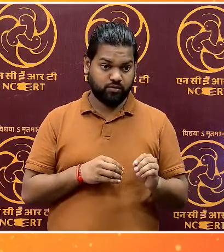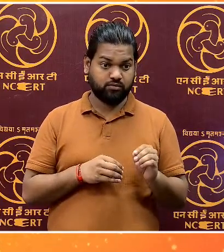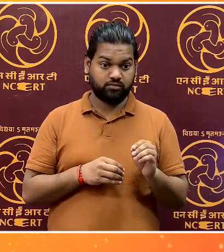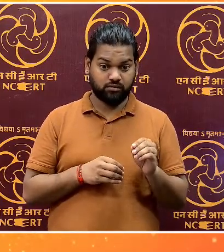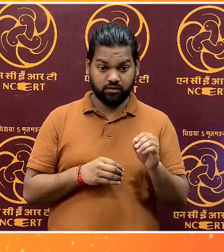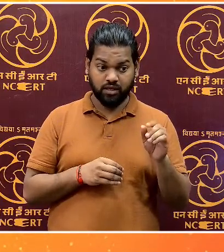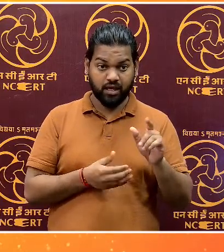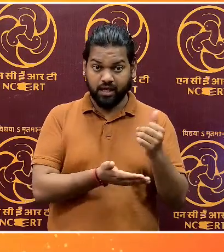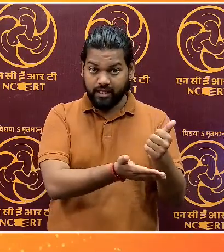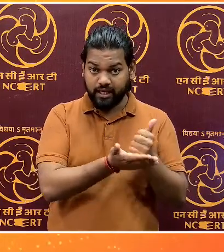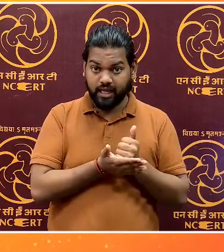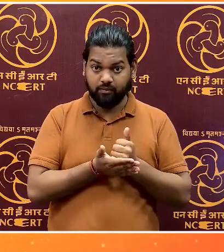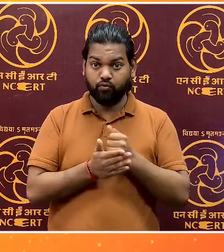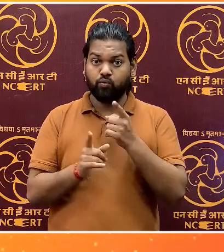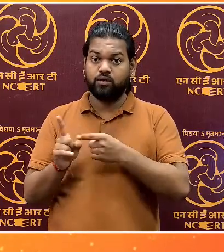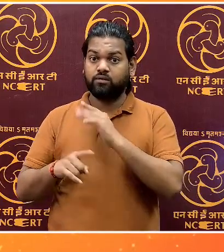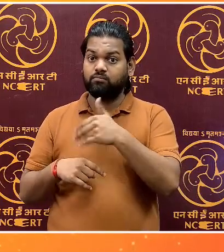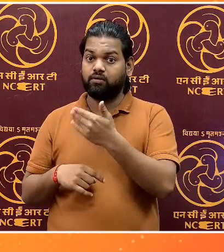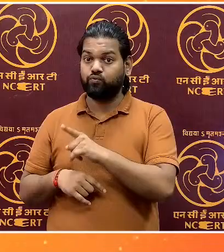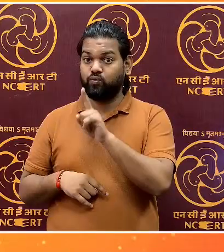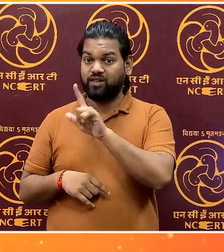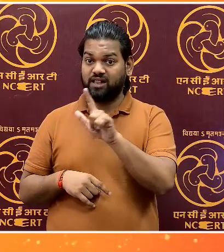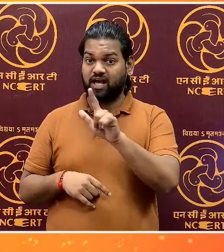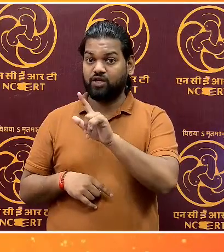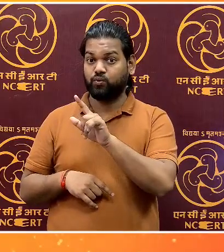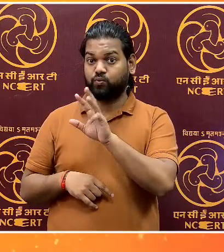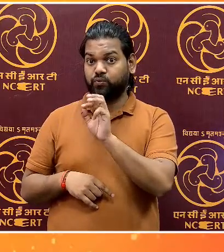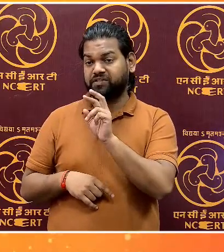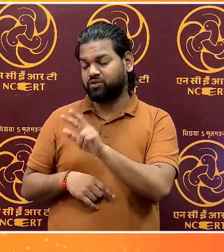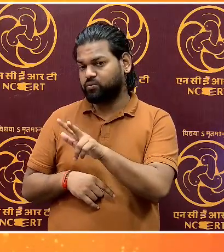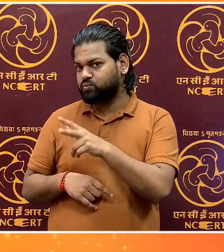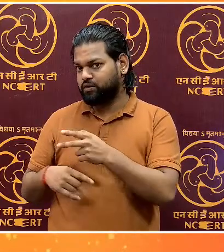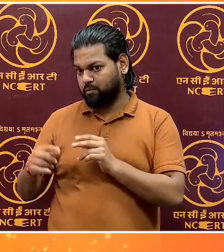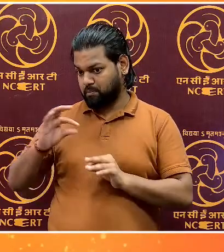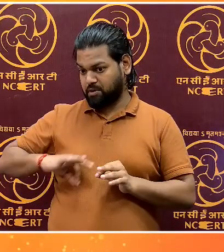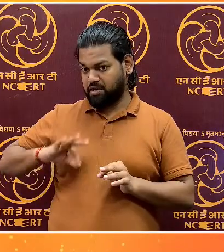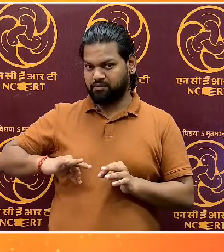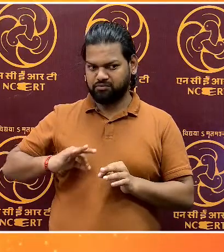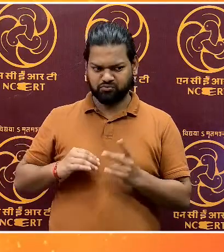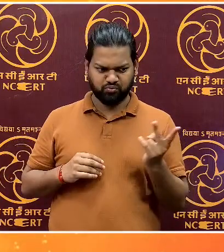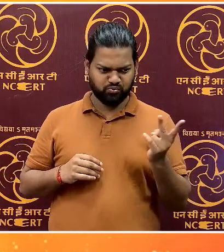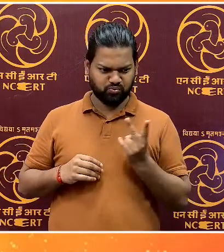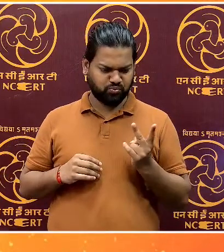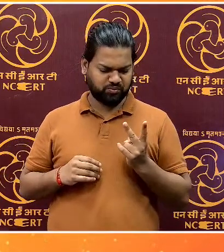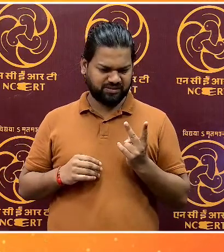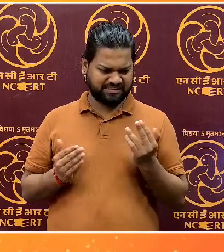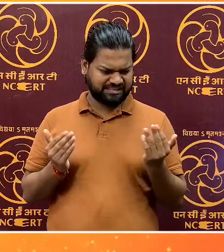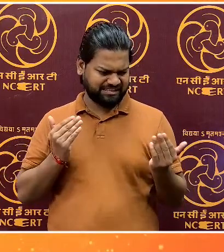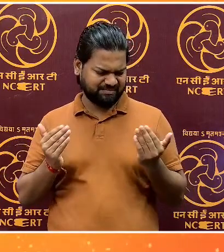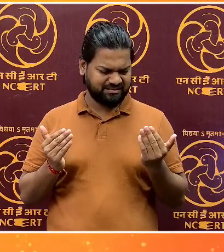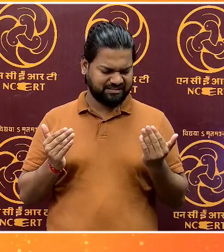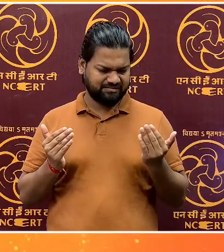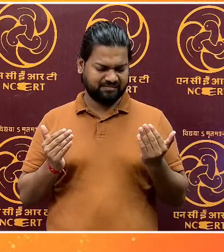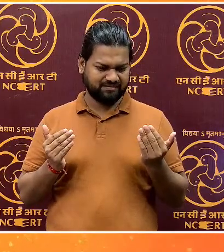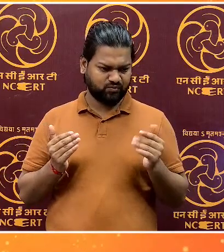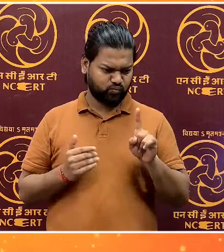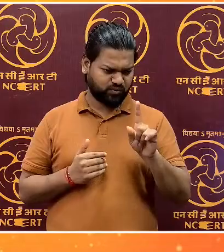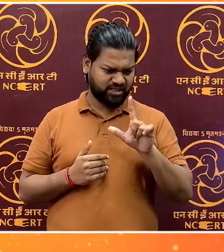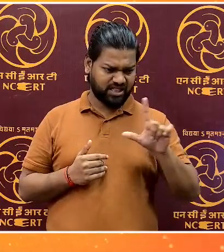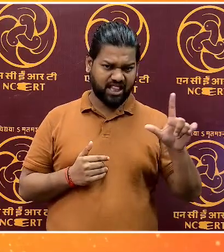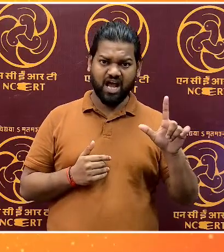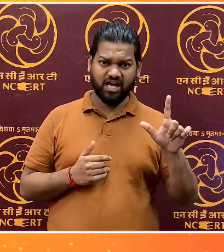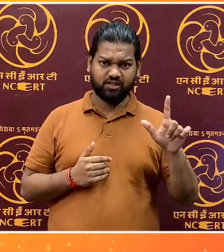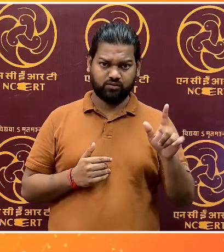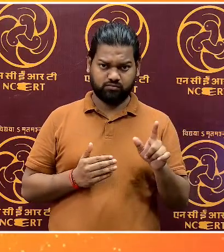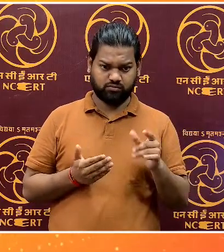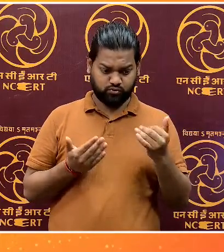20,000 after 1 year. Right. Now you might be thinking that both these things are non-comparable. 1 lakh rupees you